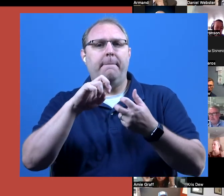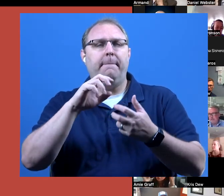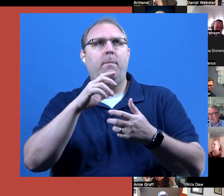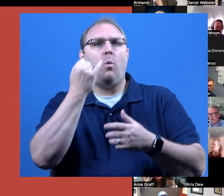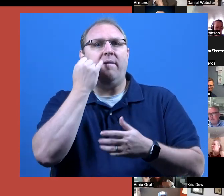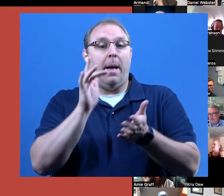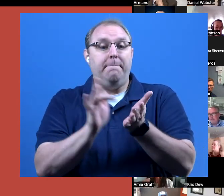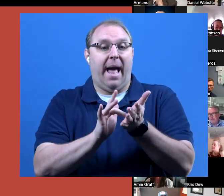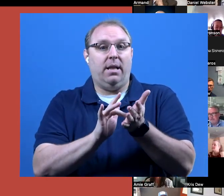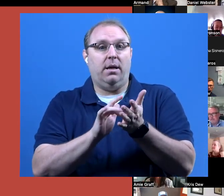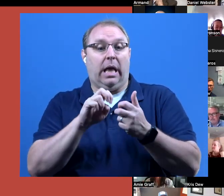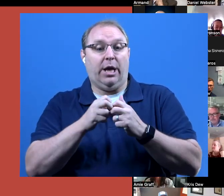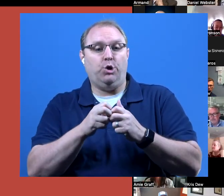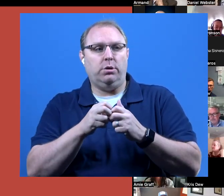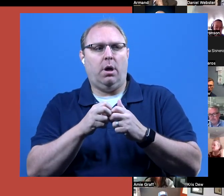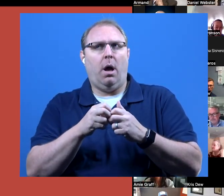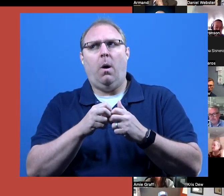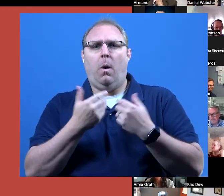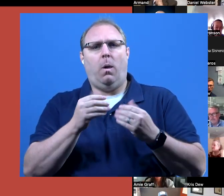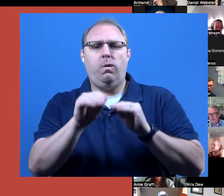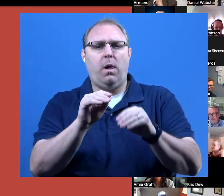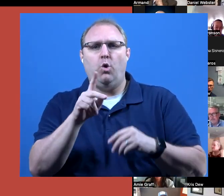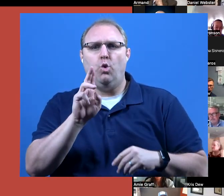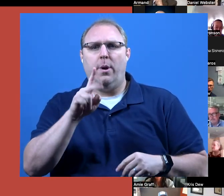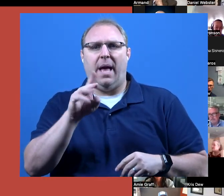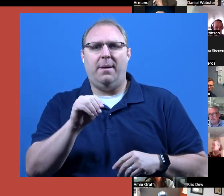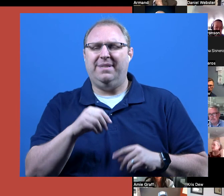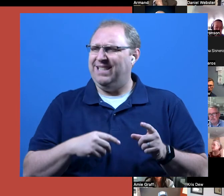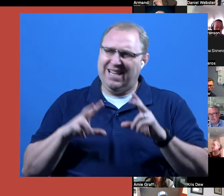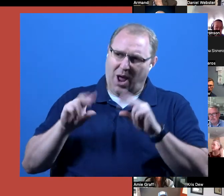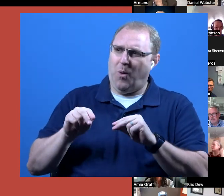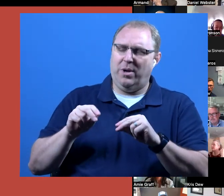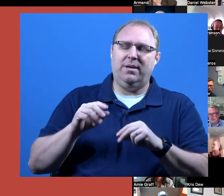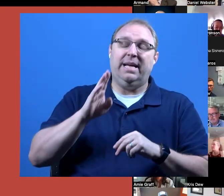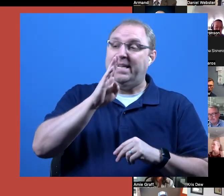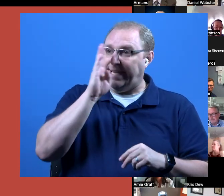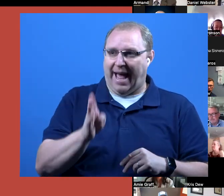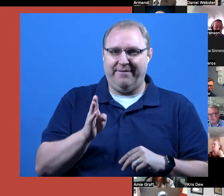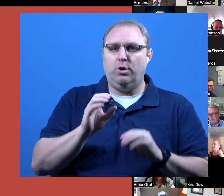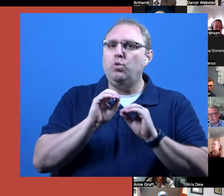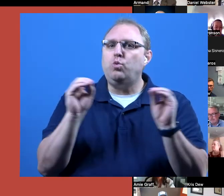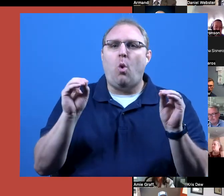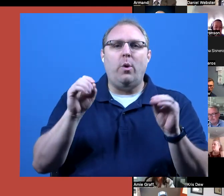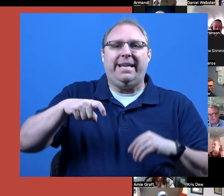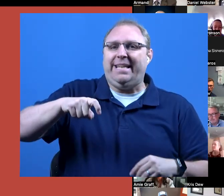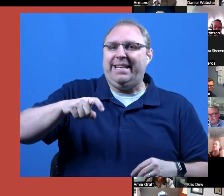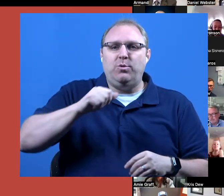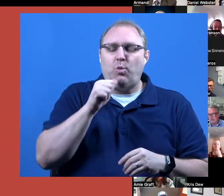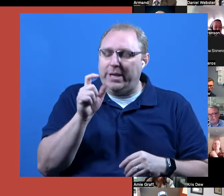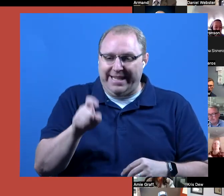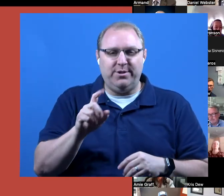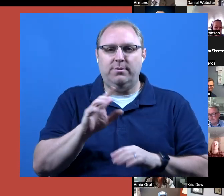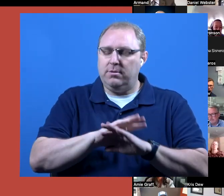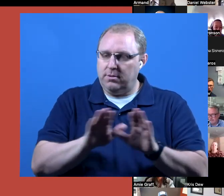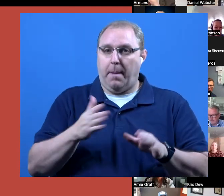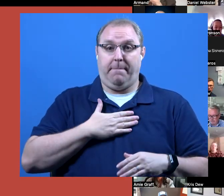But as a we should recap, talk about it. no medical issues or details in Right. UPM, right? That's kind of the Correct. bottom line. Correct. And I'd